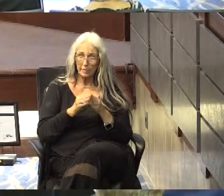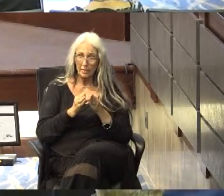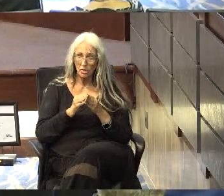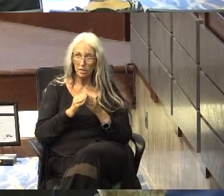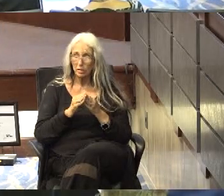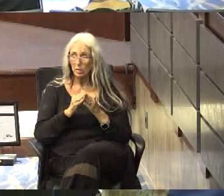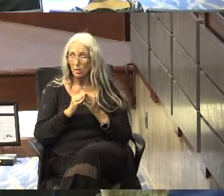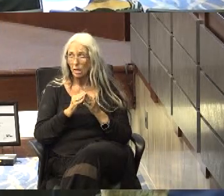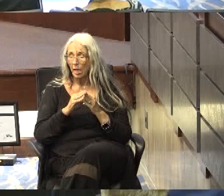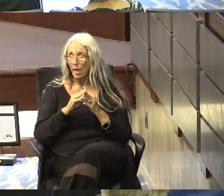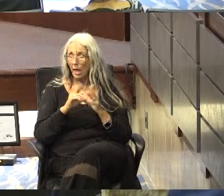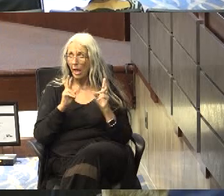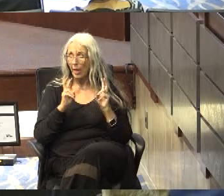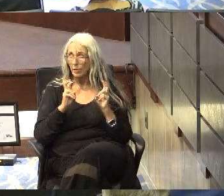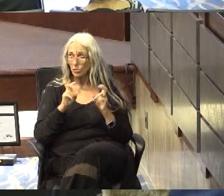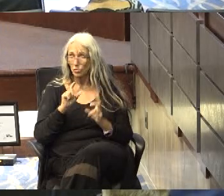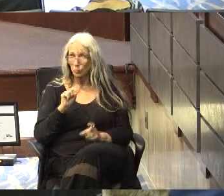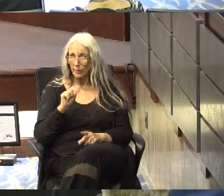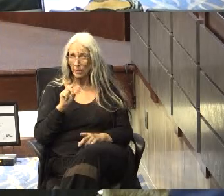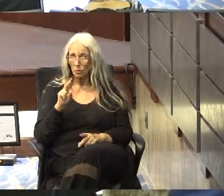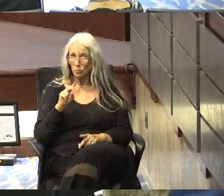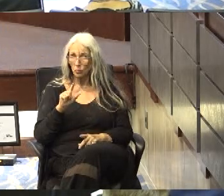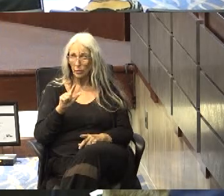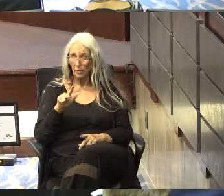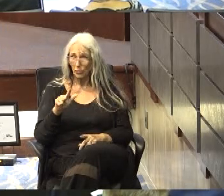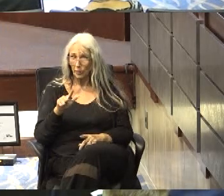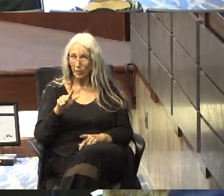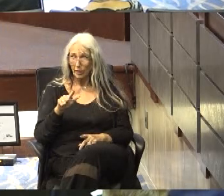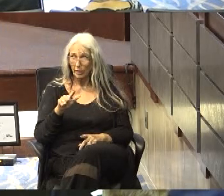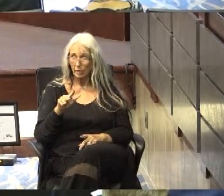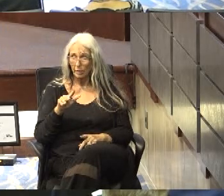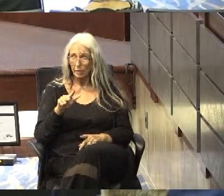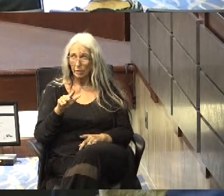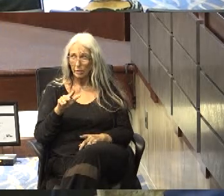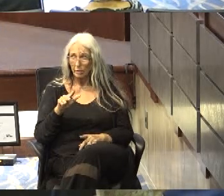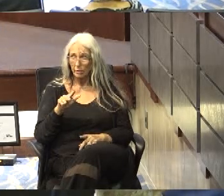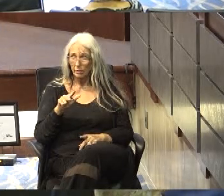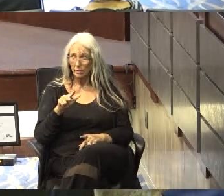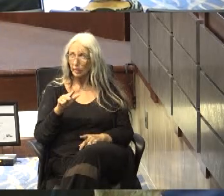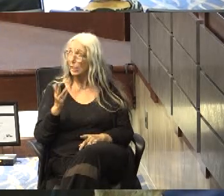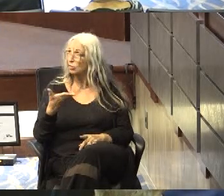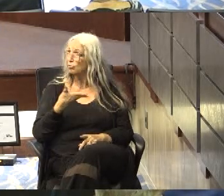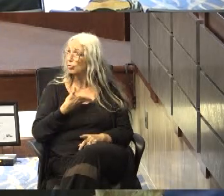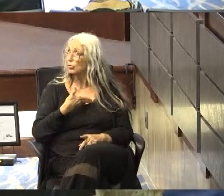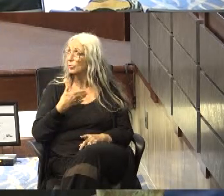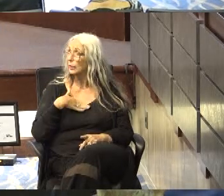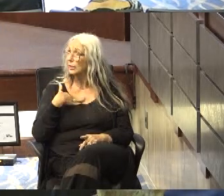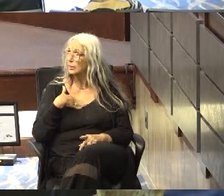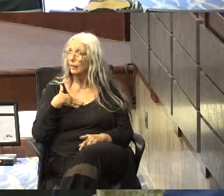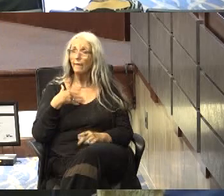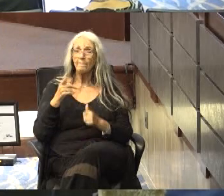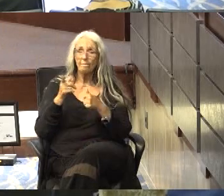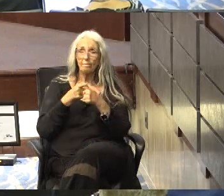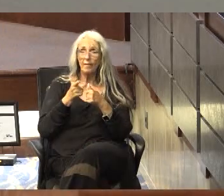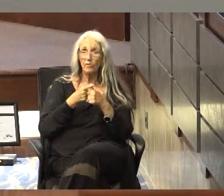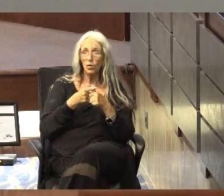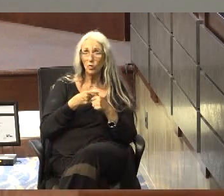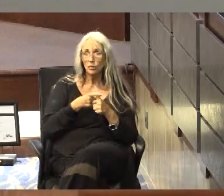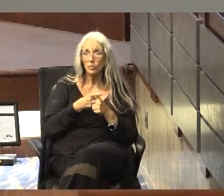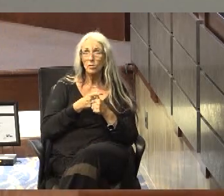got it. Item 2023-858 through 859. Bradley, would you please introduce the work sessions? Sure. Our first work